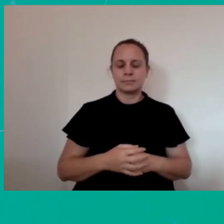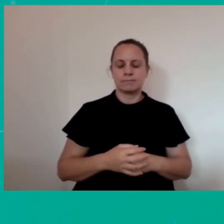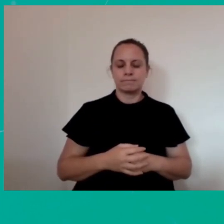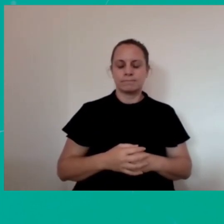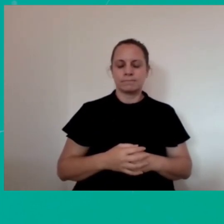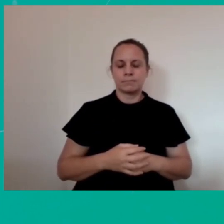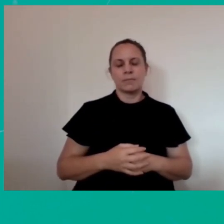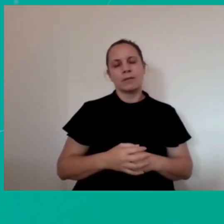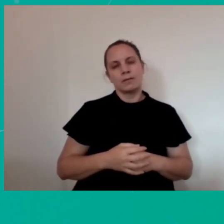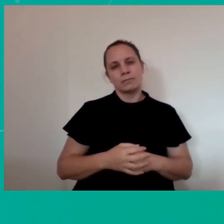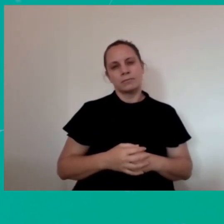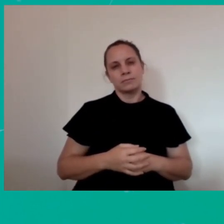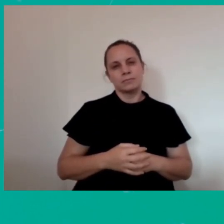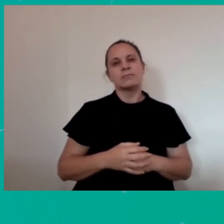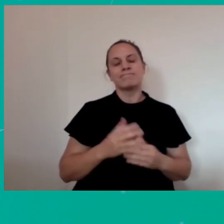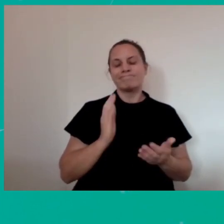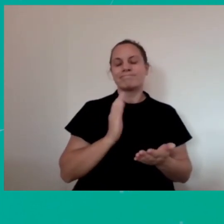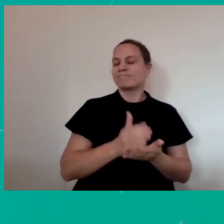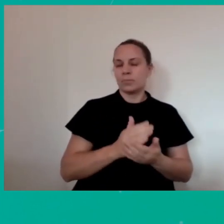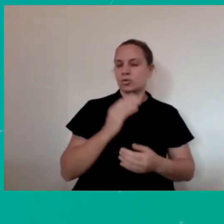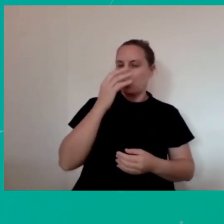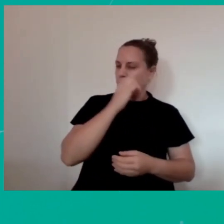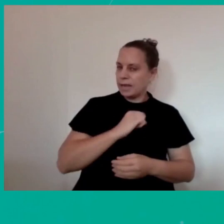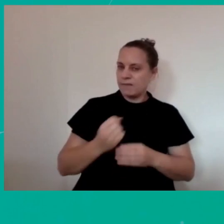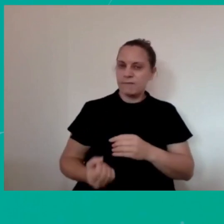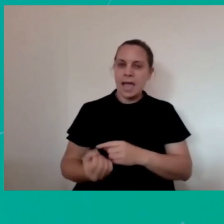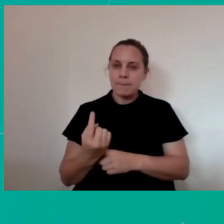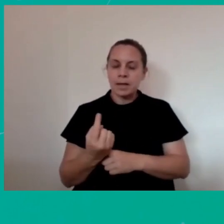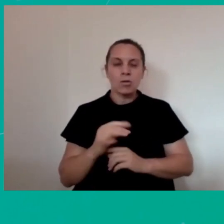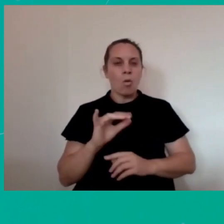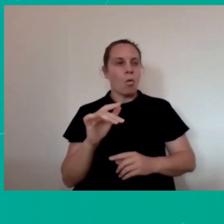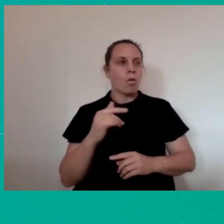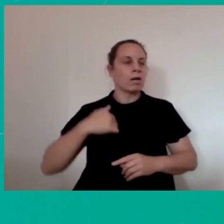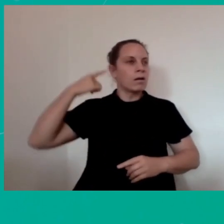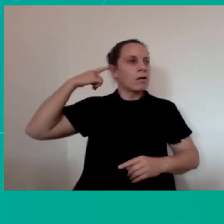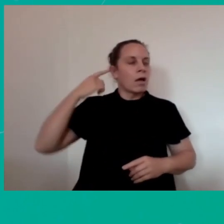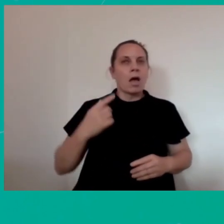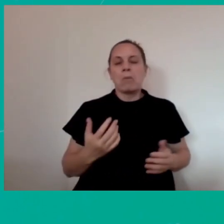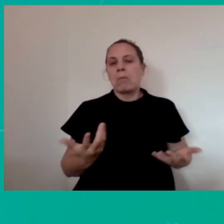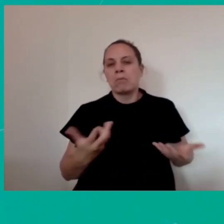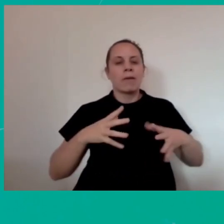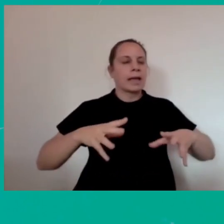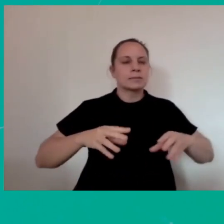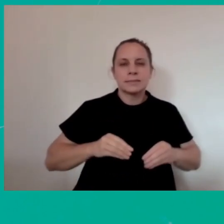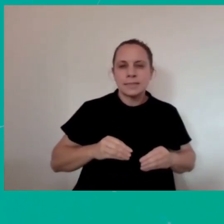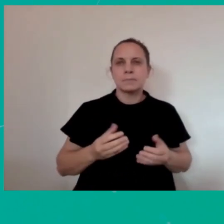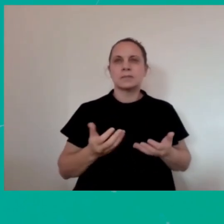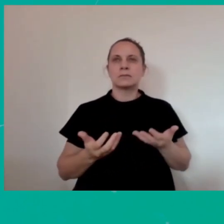Worse than not believing it, we've somehow accepted that this just might be the